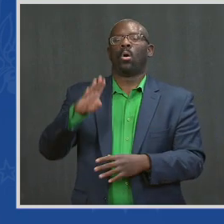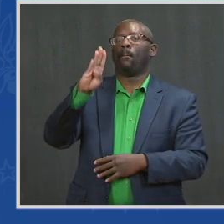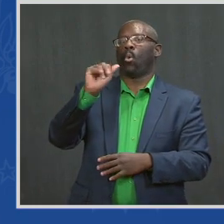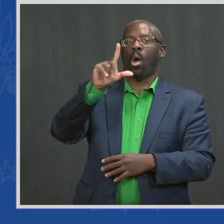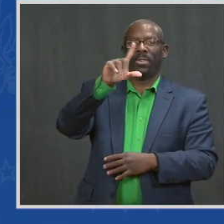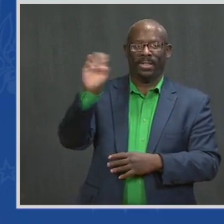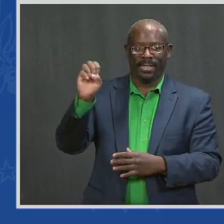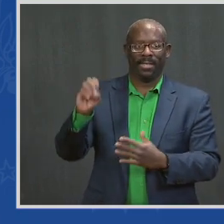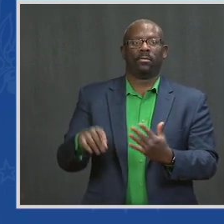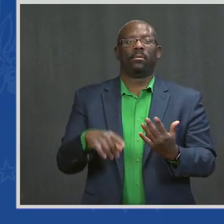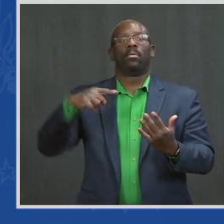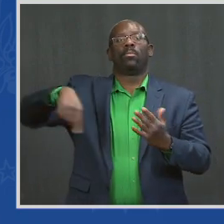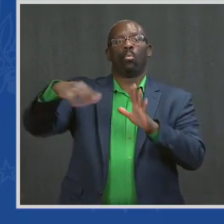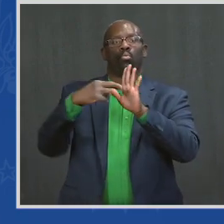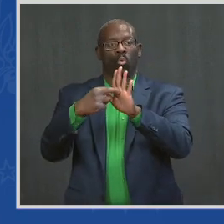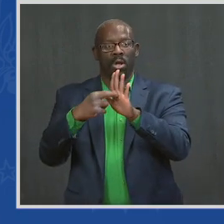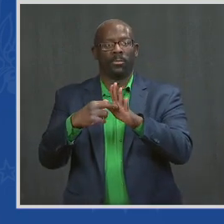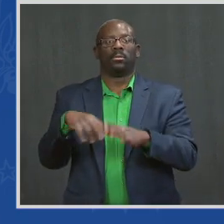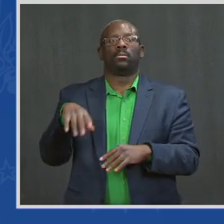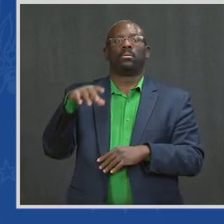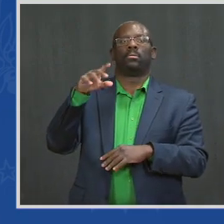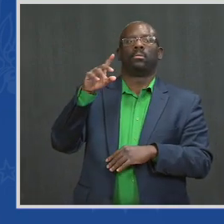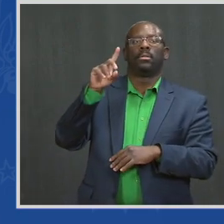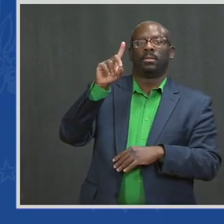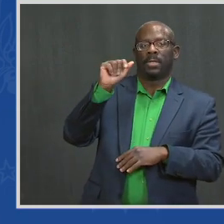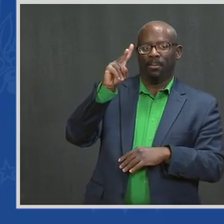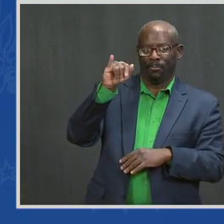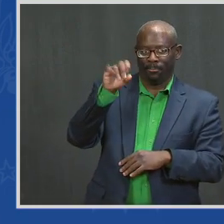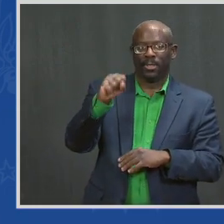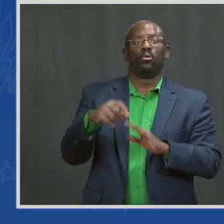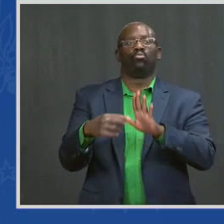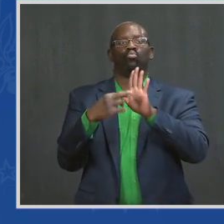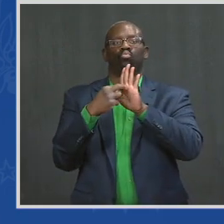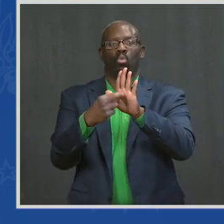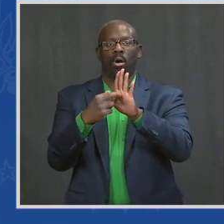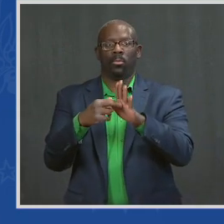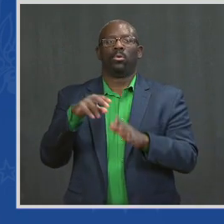Representative Danny Davis, Chair Joyce Beatty,